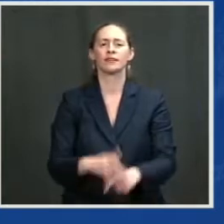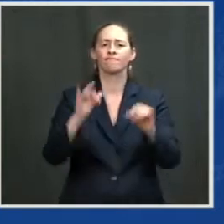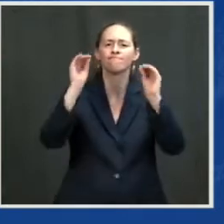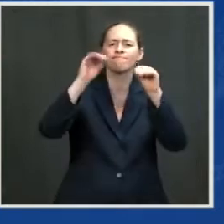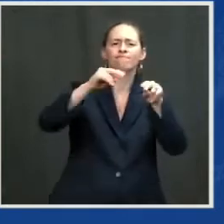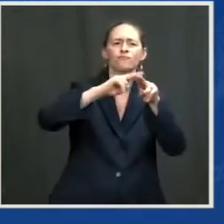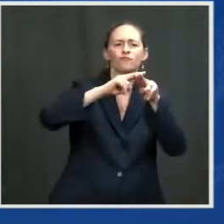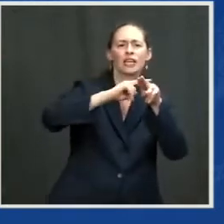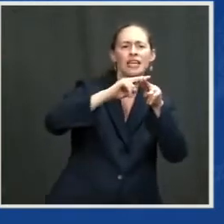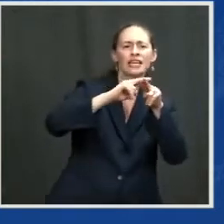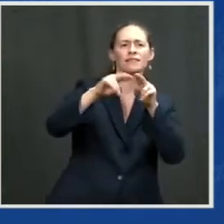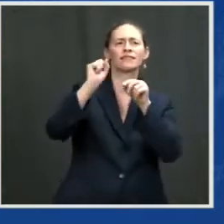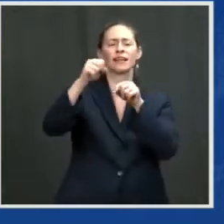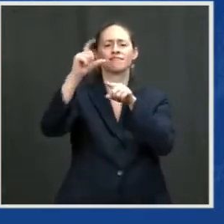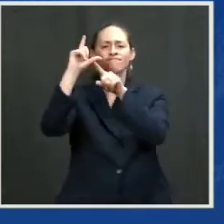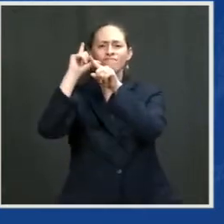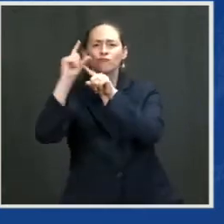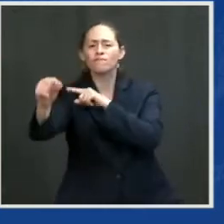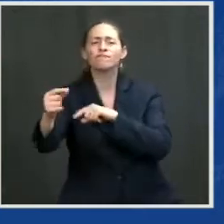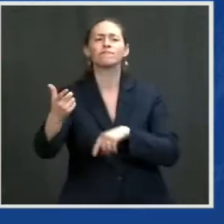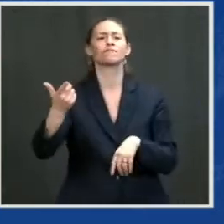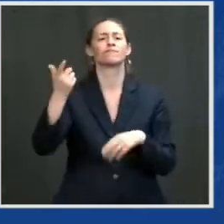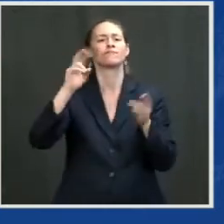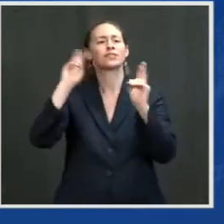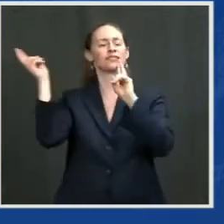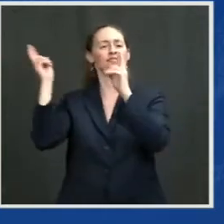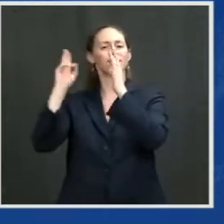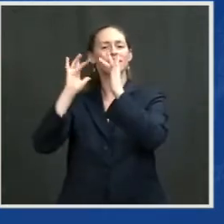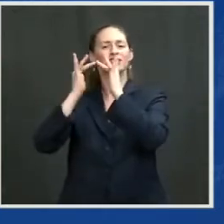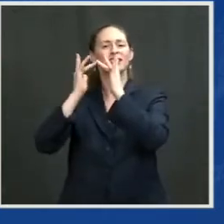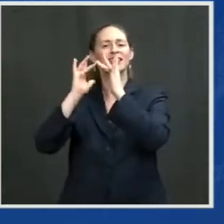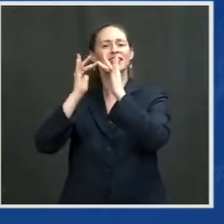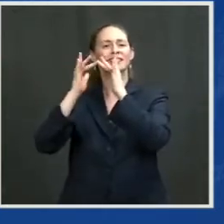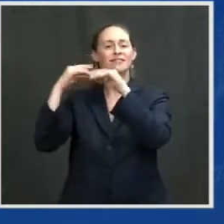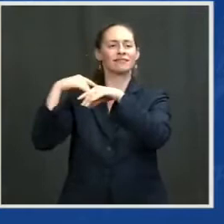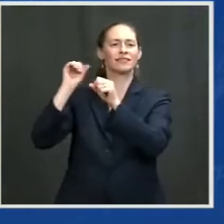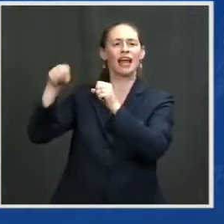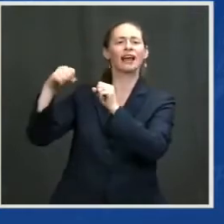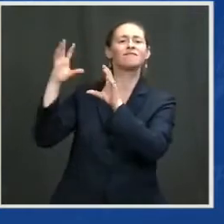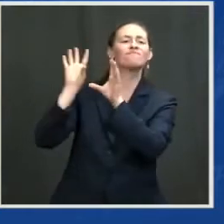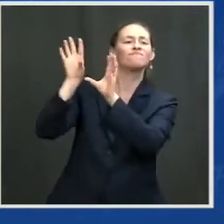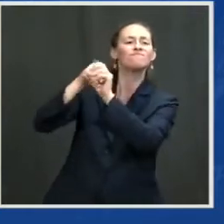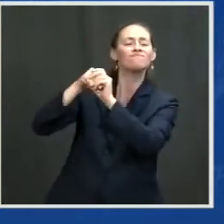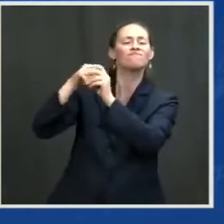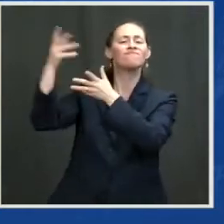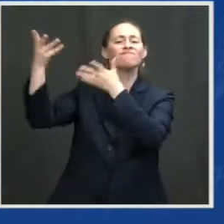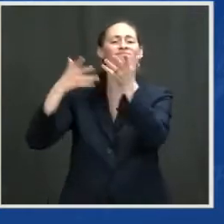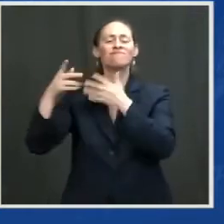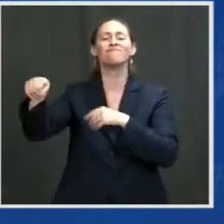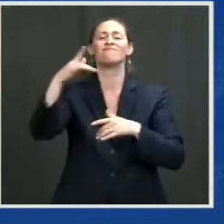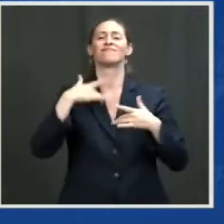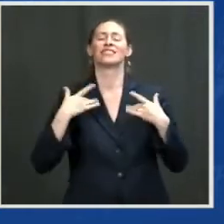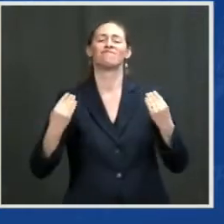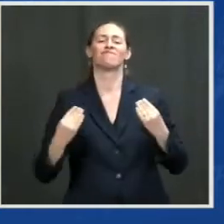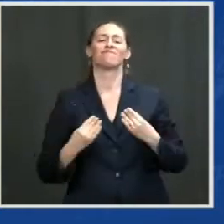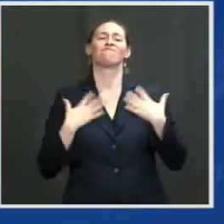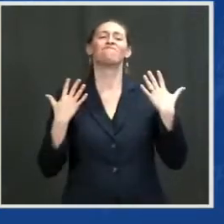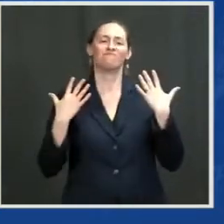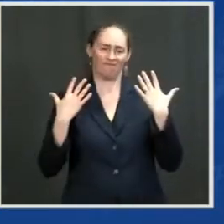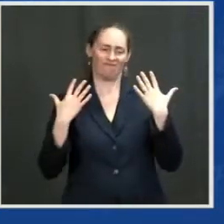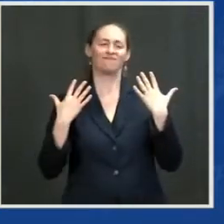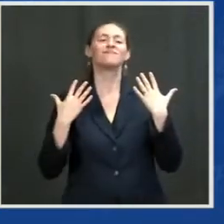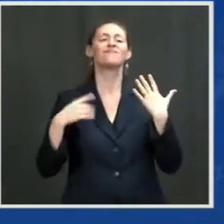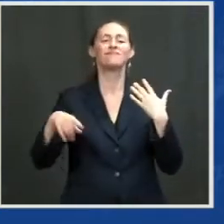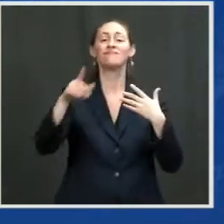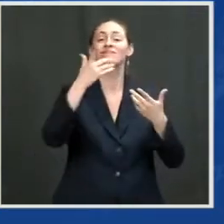new life and investment in communities. It gives people hope. Business picks up at the local convenience store, at the seafood market, at the